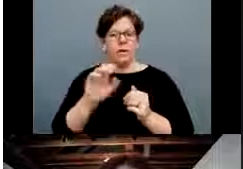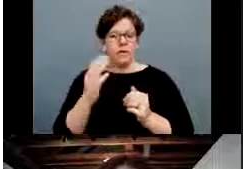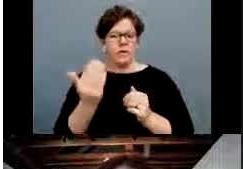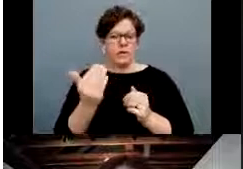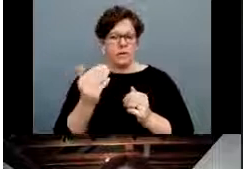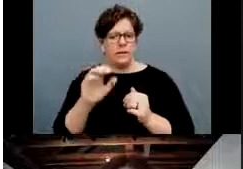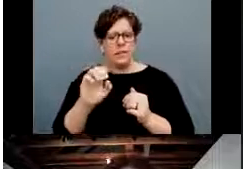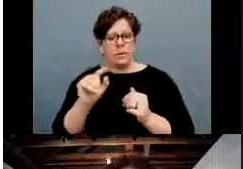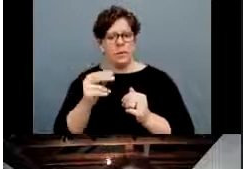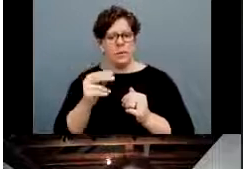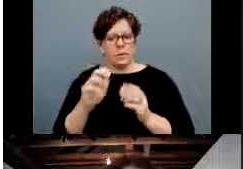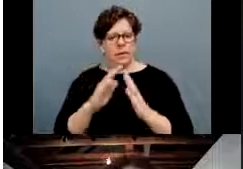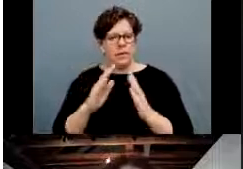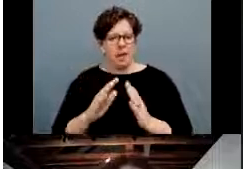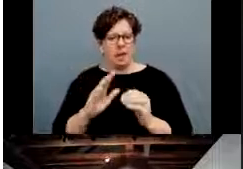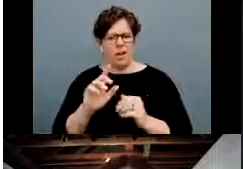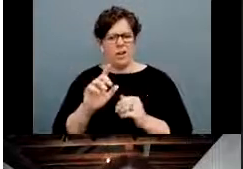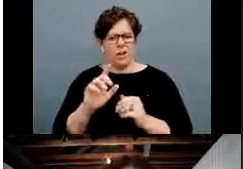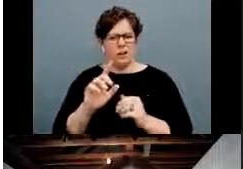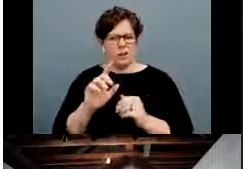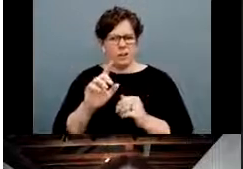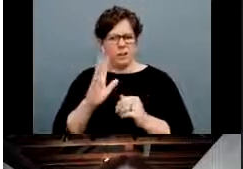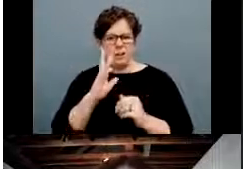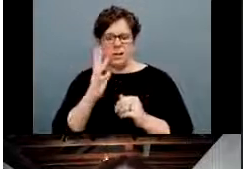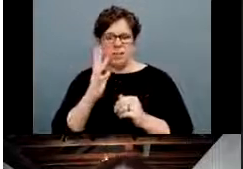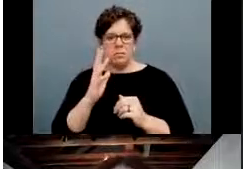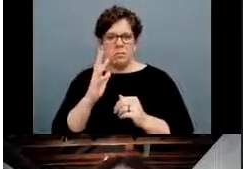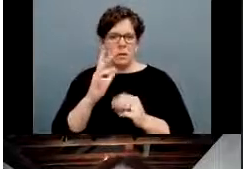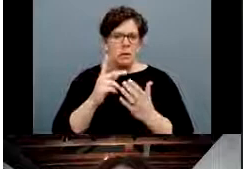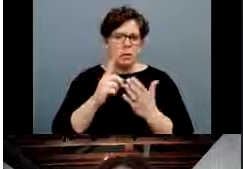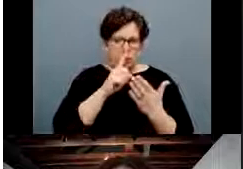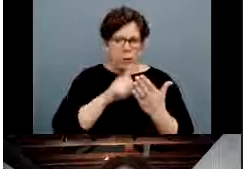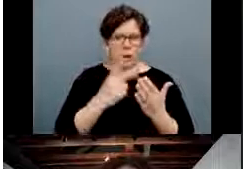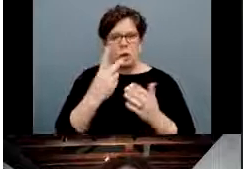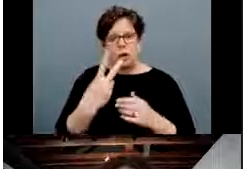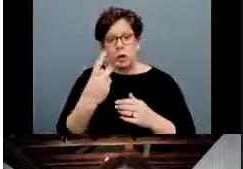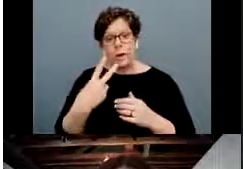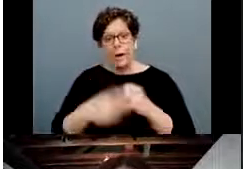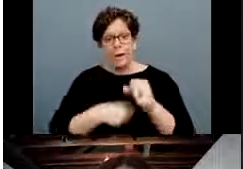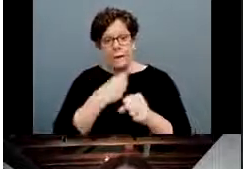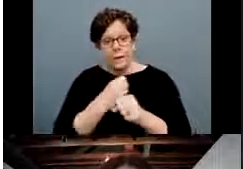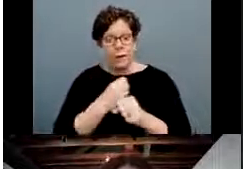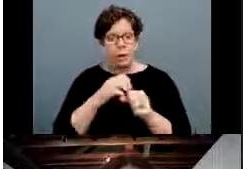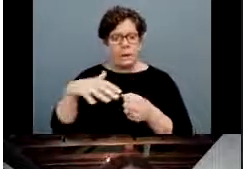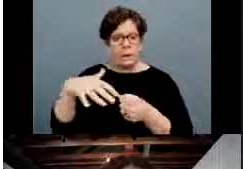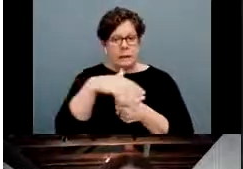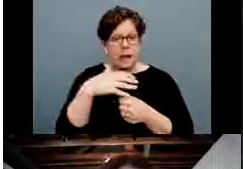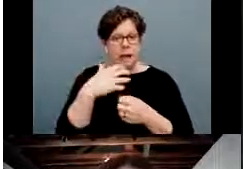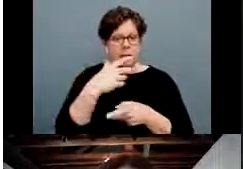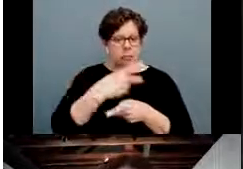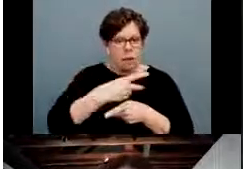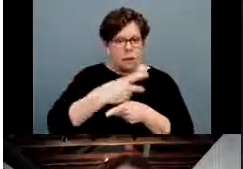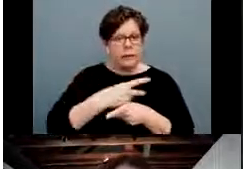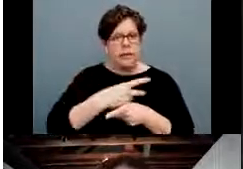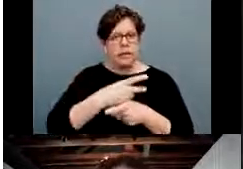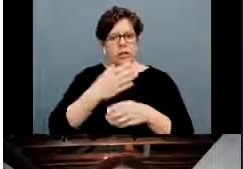2015 and spent 2.5 years of research, program development, and site preservation and construction before opening to the public